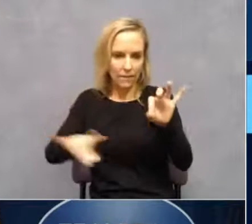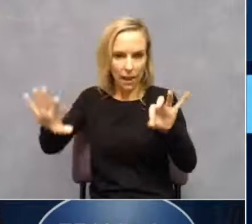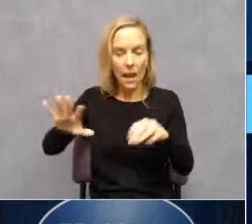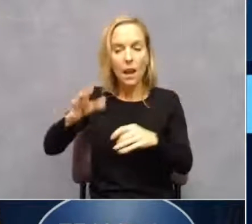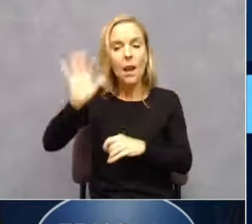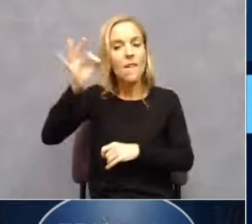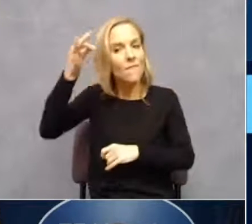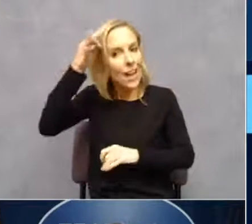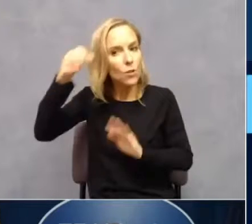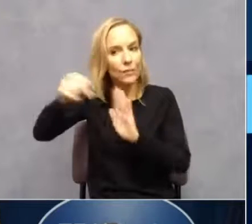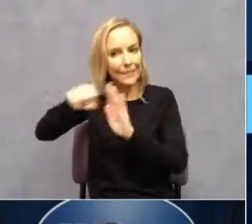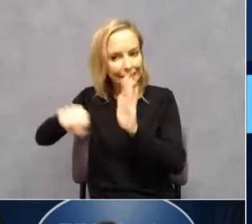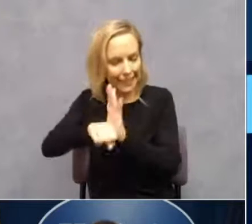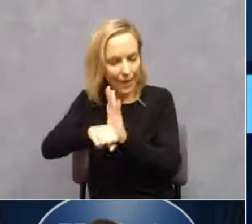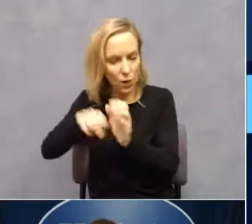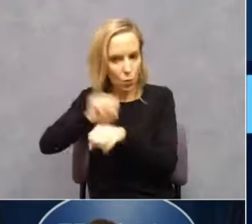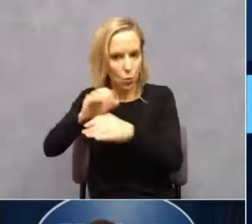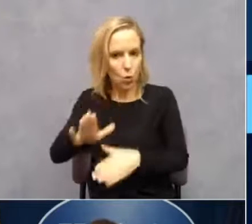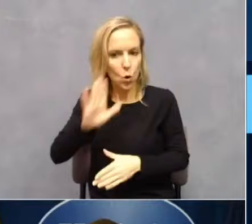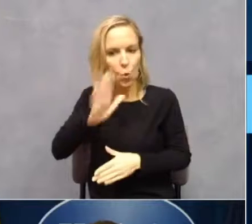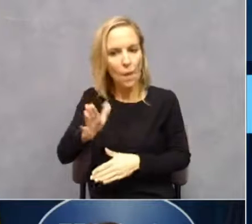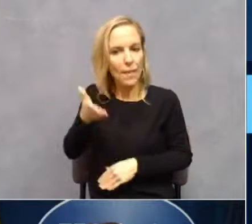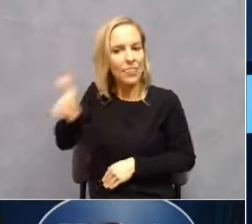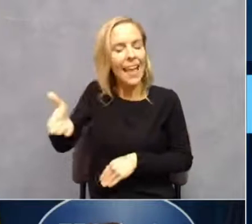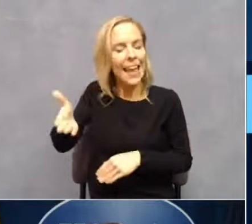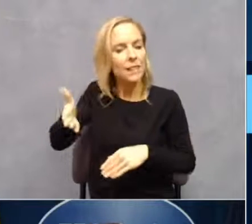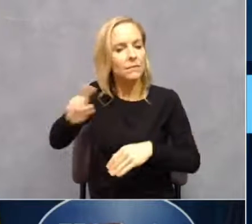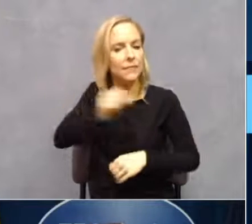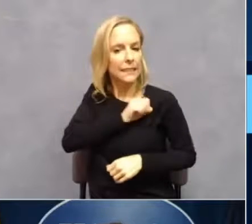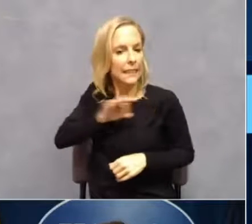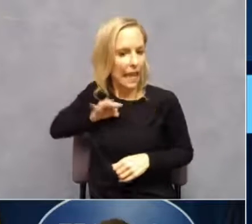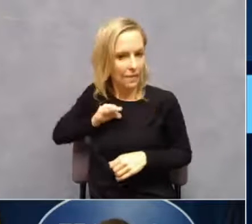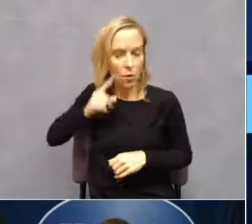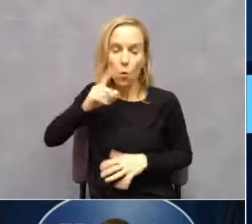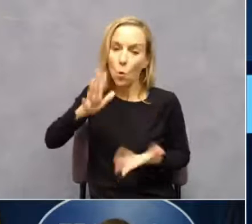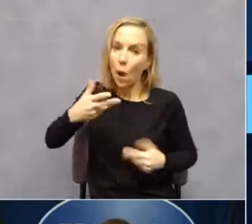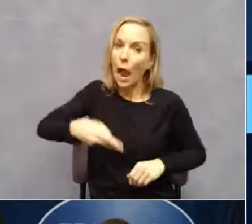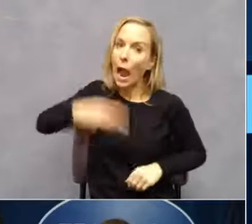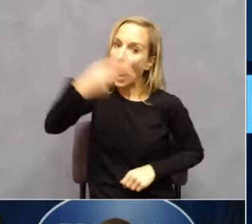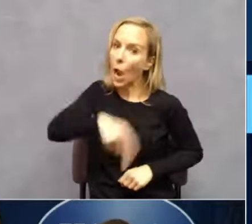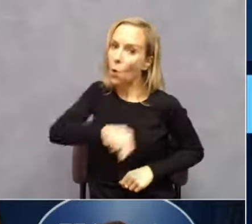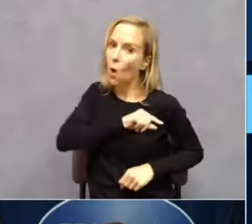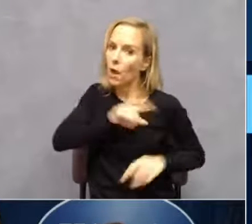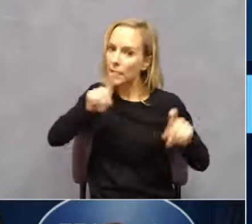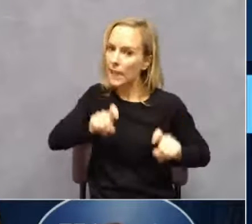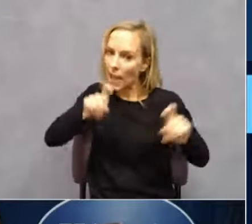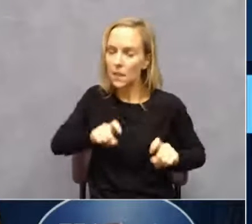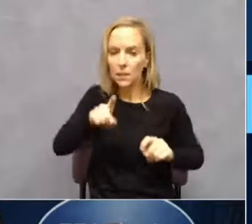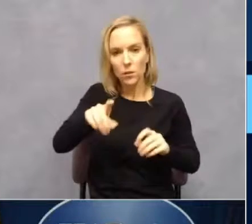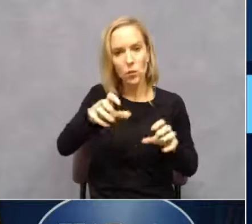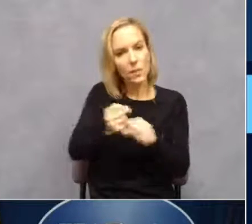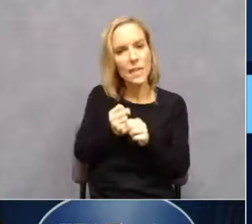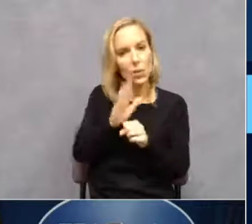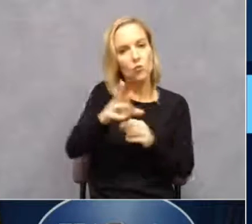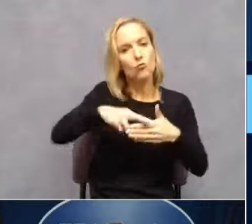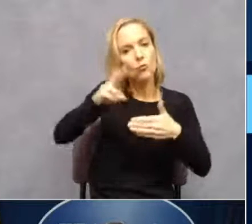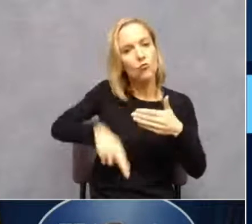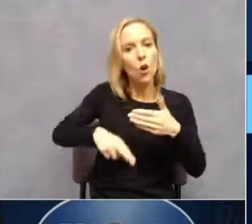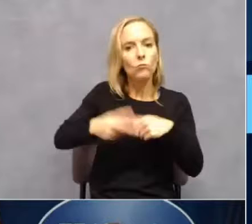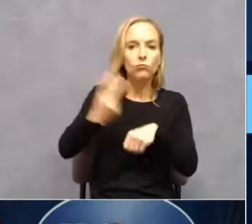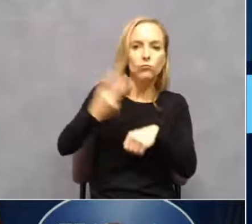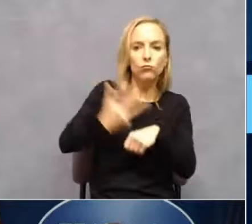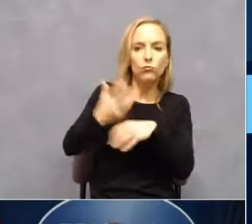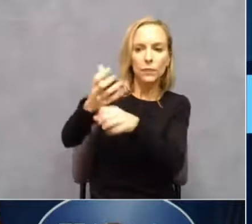these sites. Again, they're PCR tests, high-quality tests, where you can get your results in 2 to 3 days. Each patient